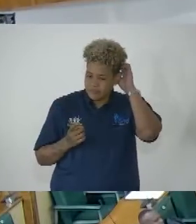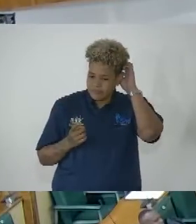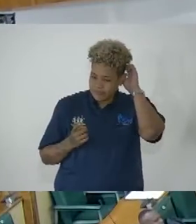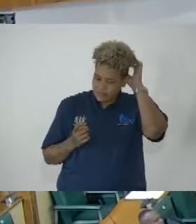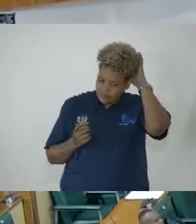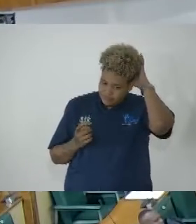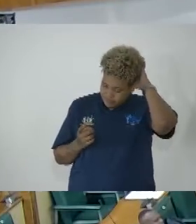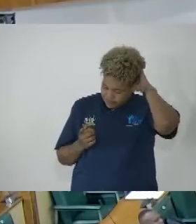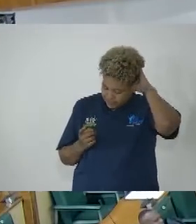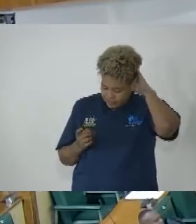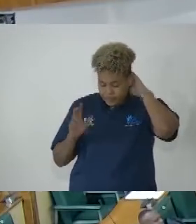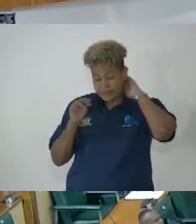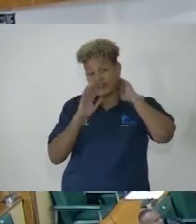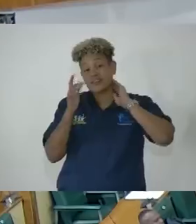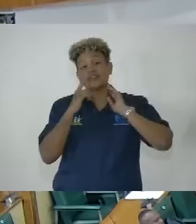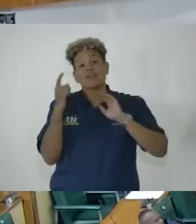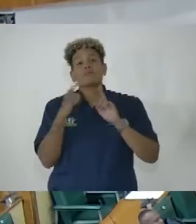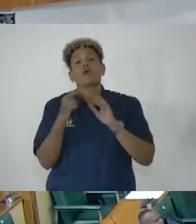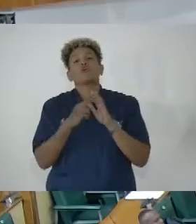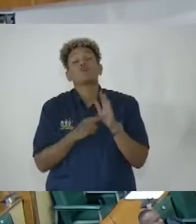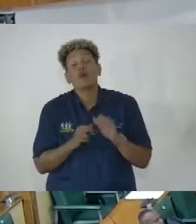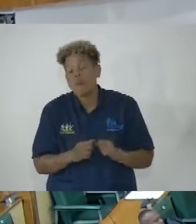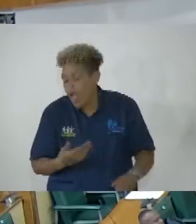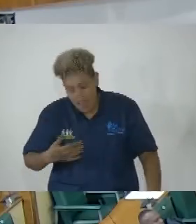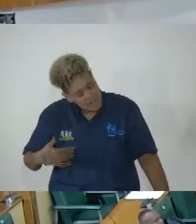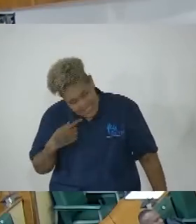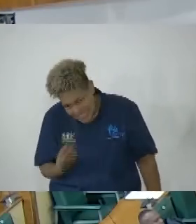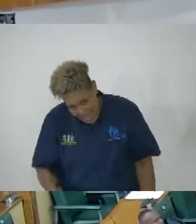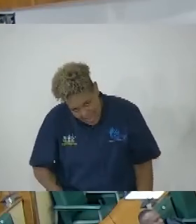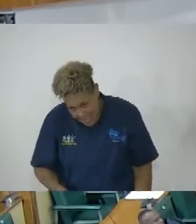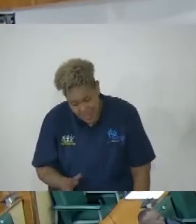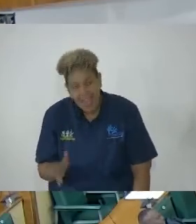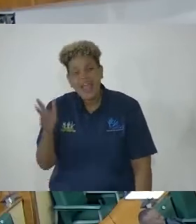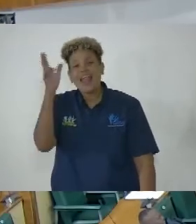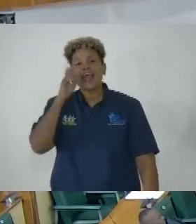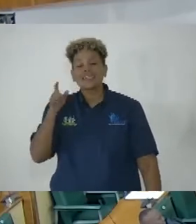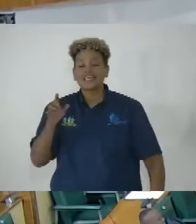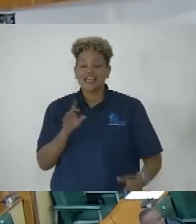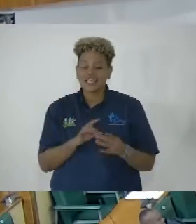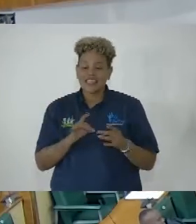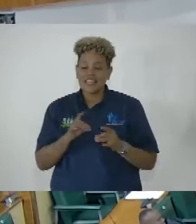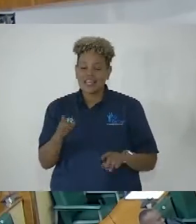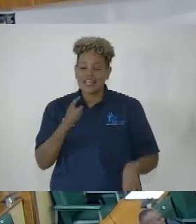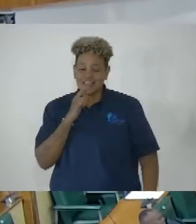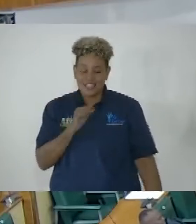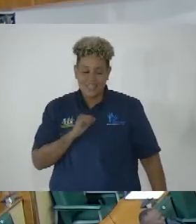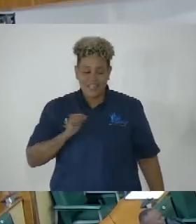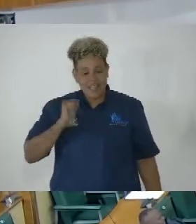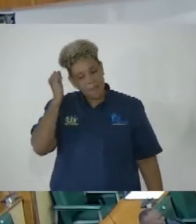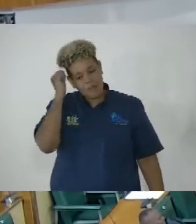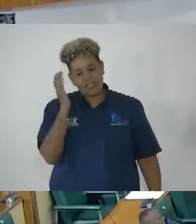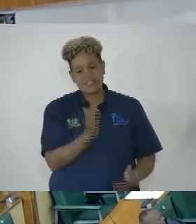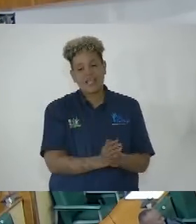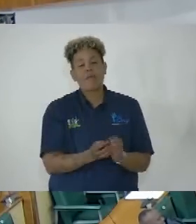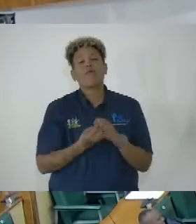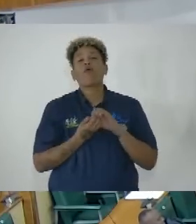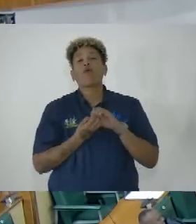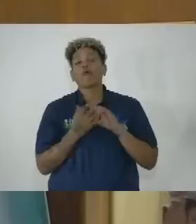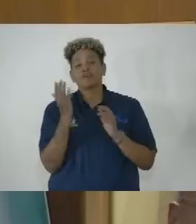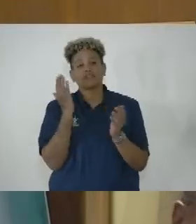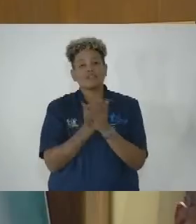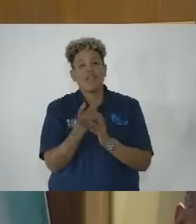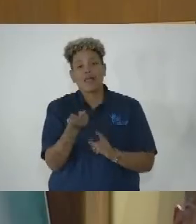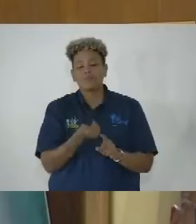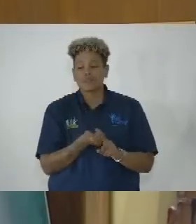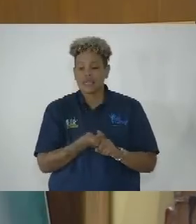No, but I never said it's a point of order. I said, who was that mumbling under his breath? Senator Bunting. Mr. President, I pointed out 1